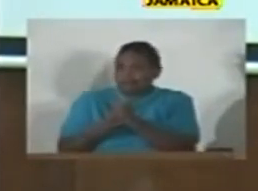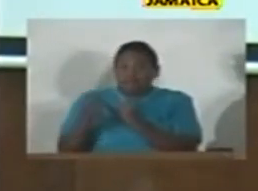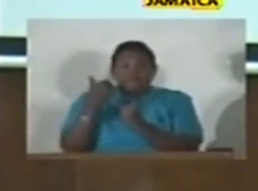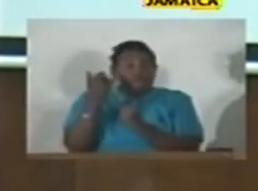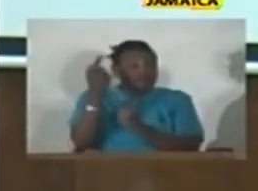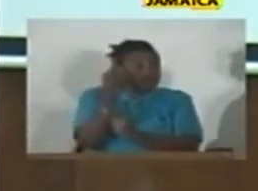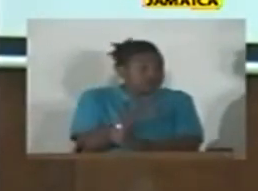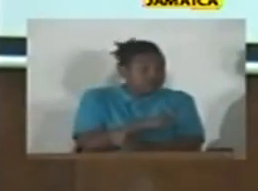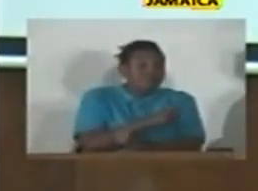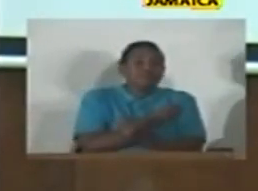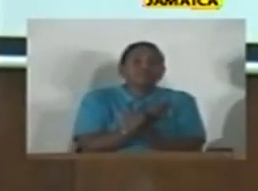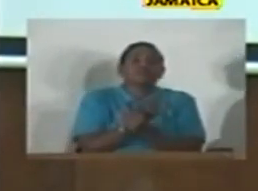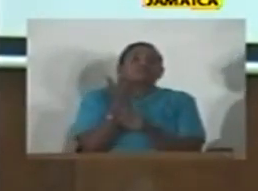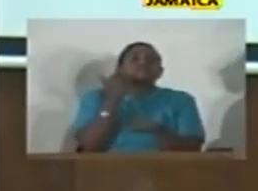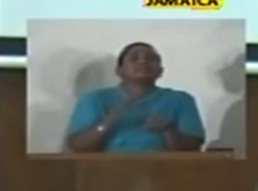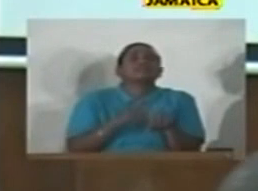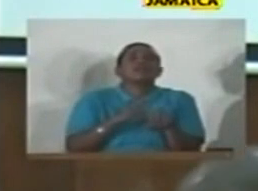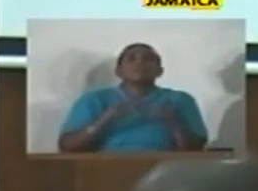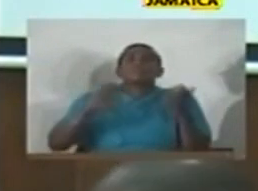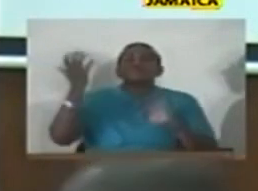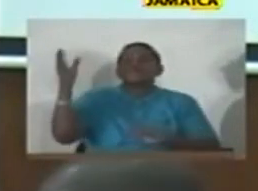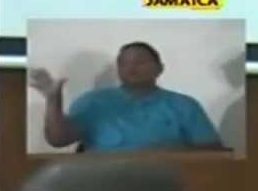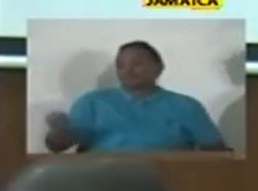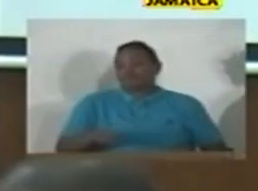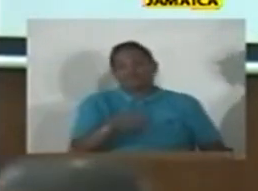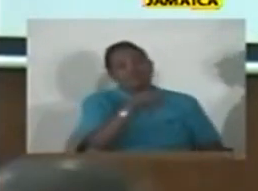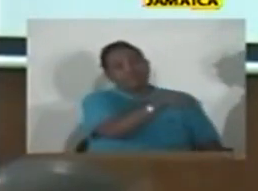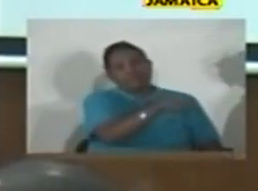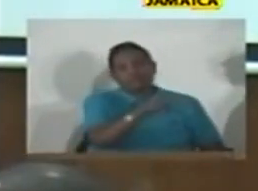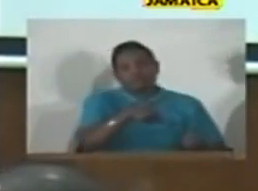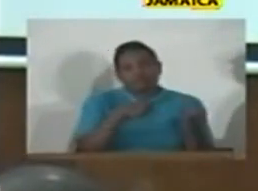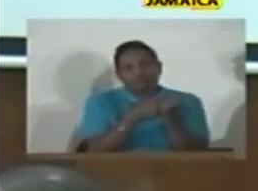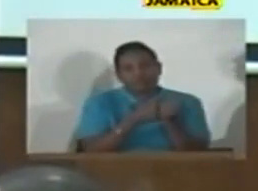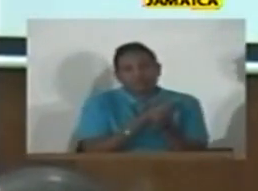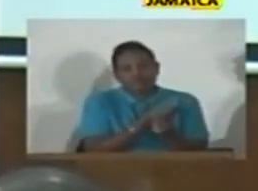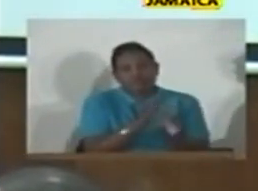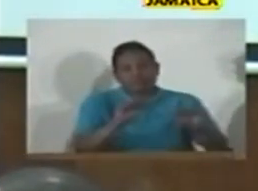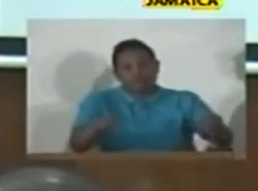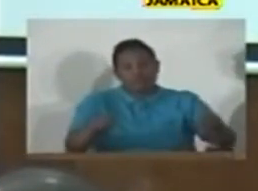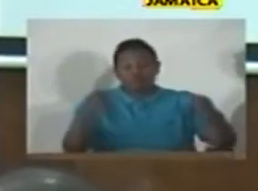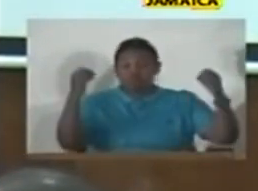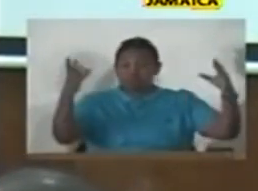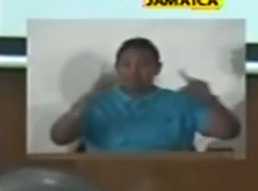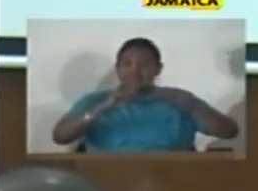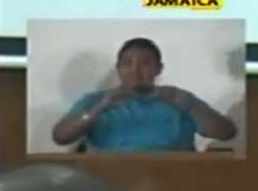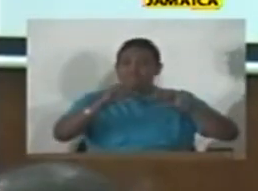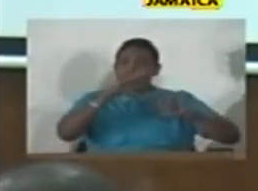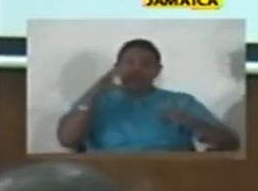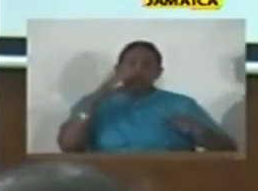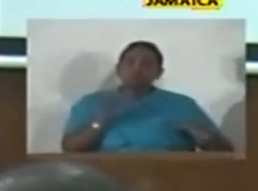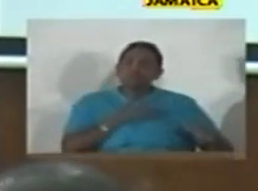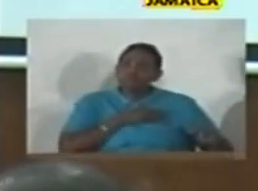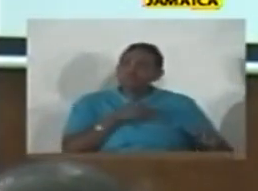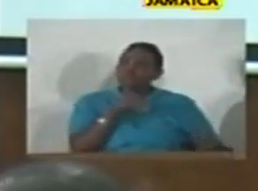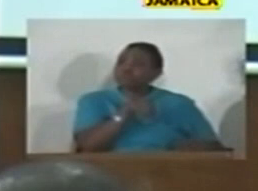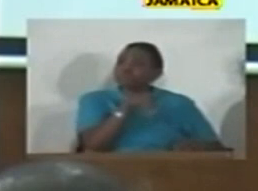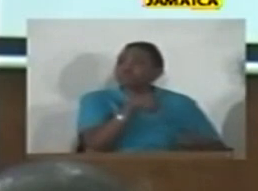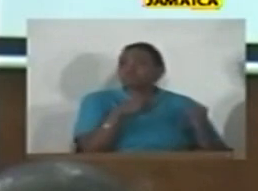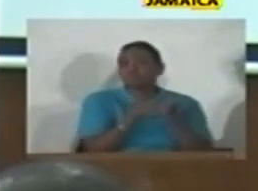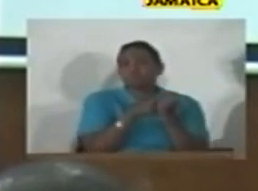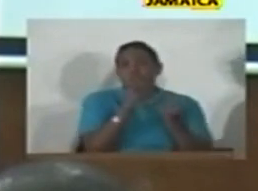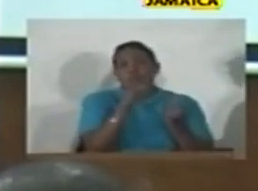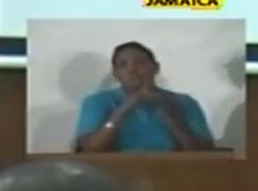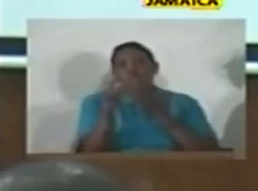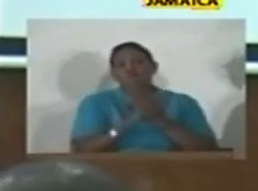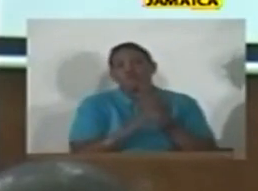property in times of need. Many of the farmers have already bought into the program.